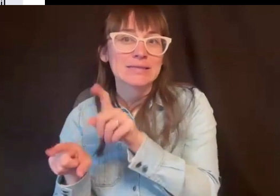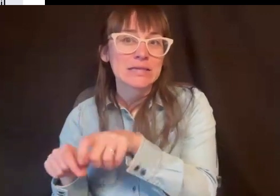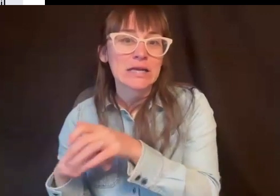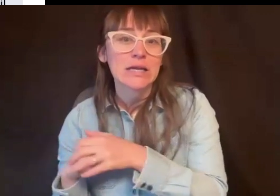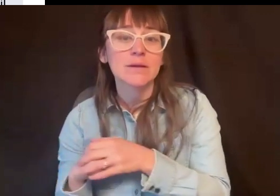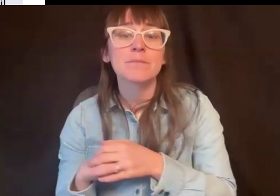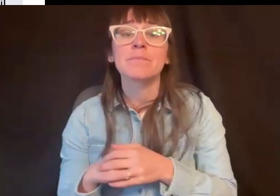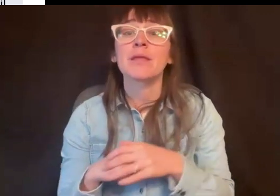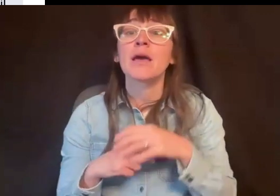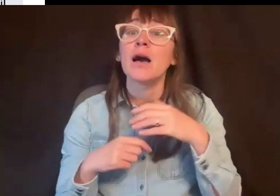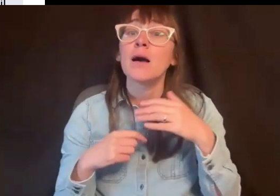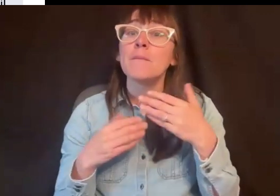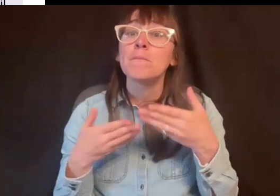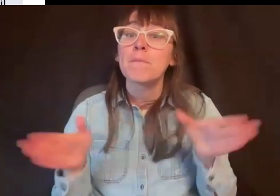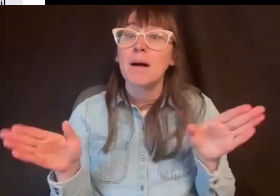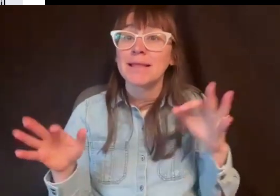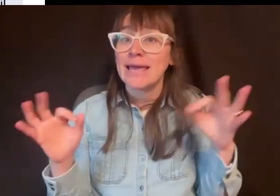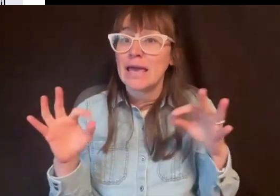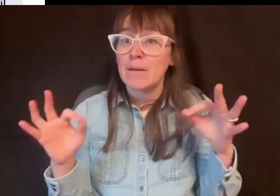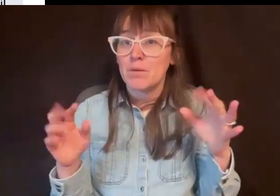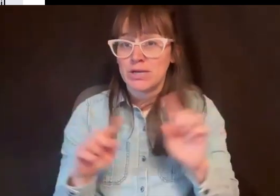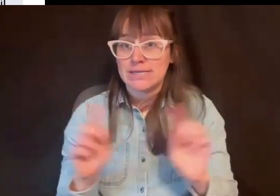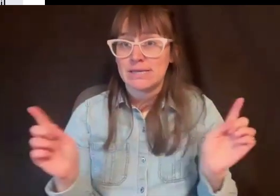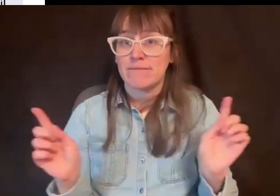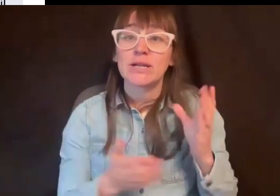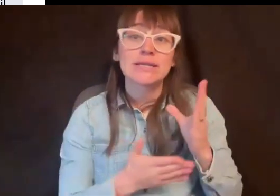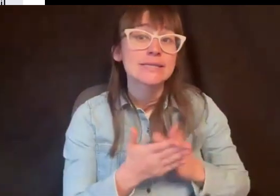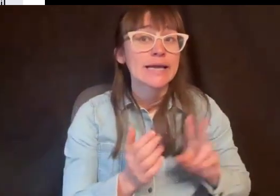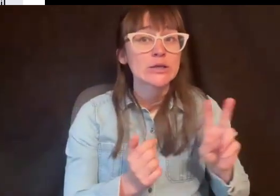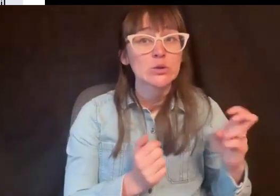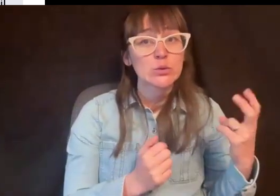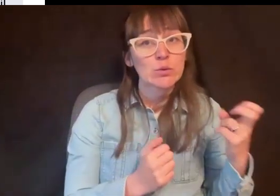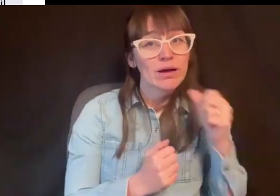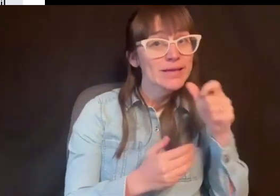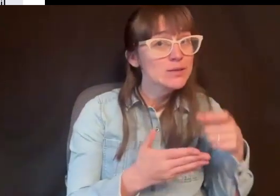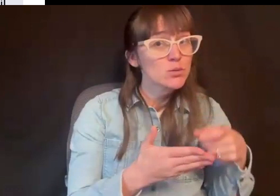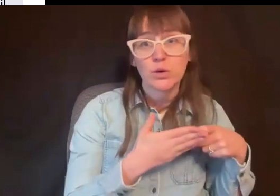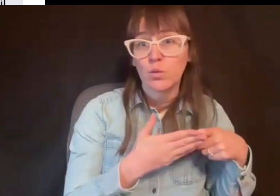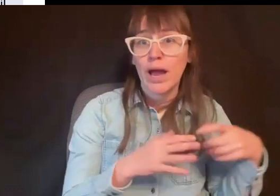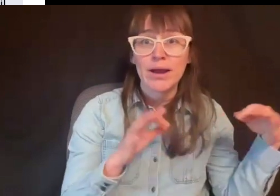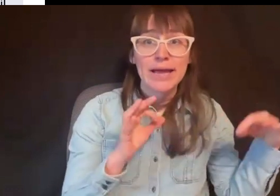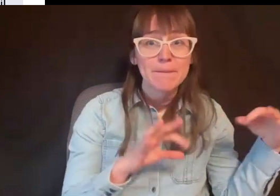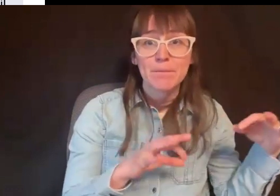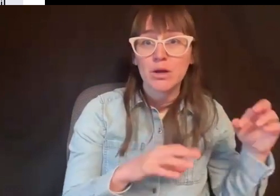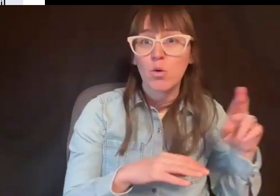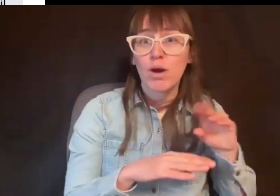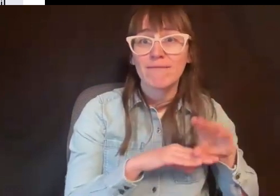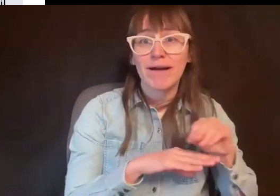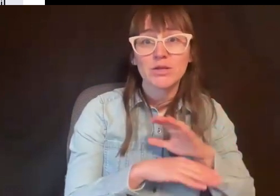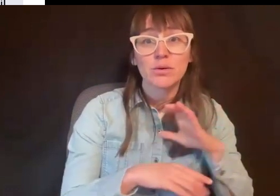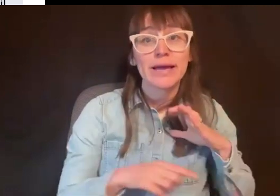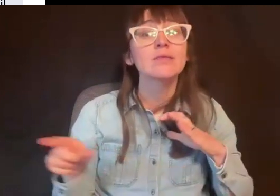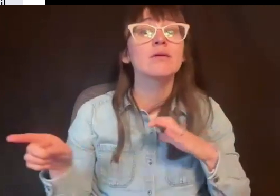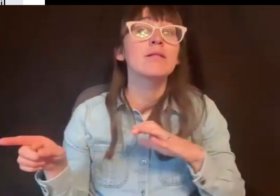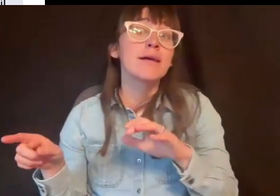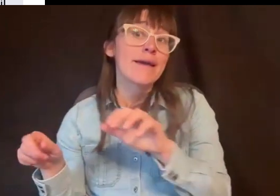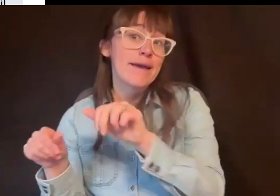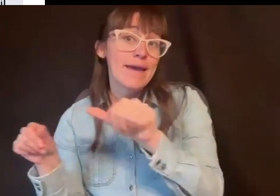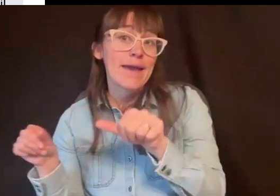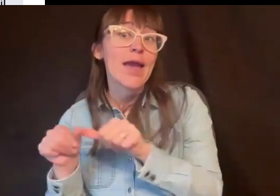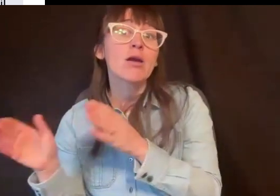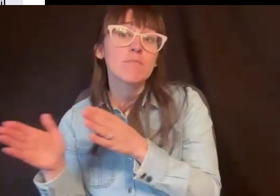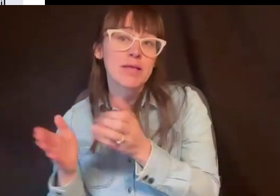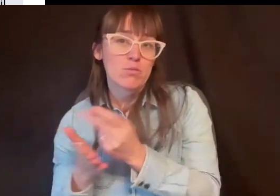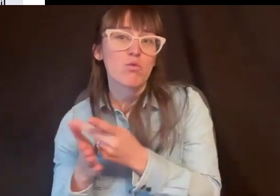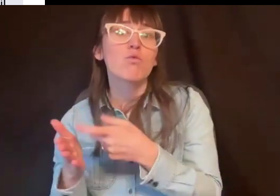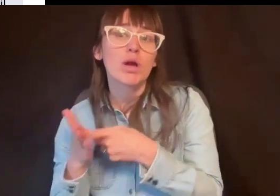public input. Section 212 does not require public input or advisory council review, but approval of the area plan does require public input and advisory